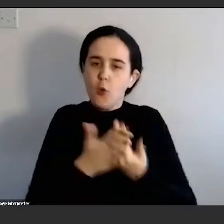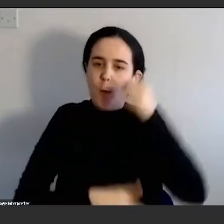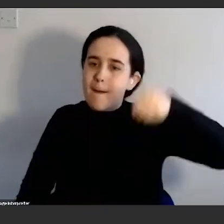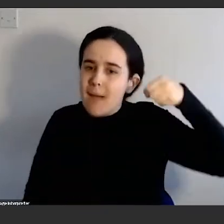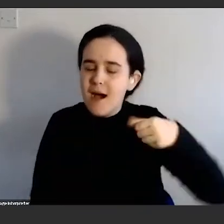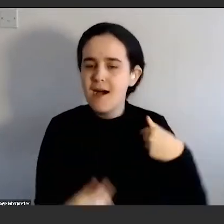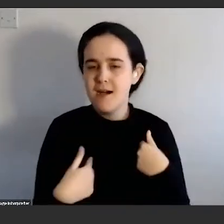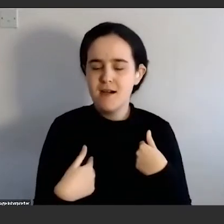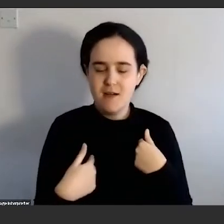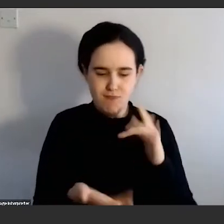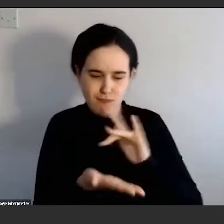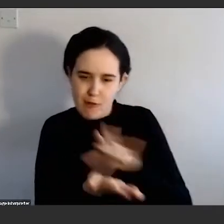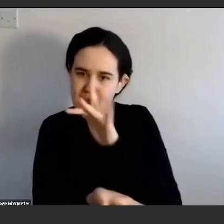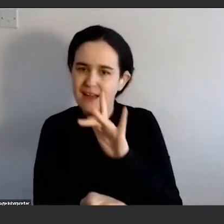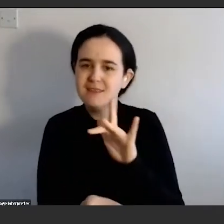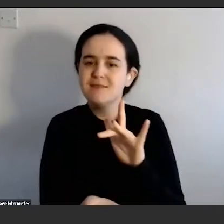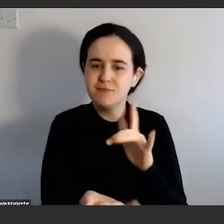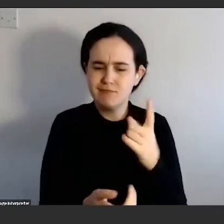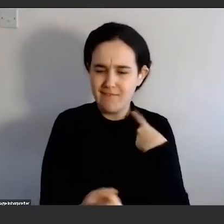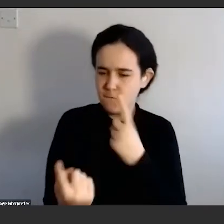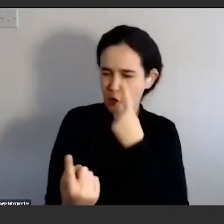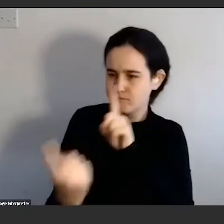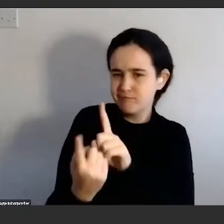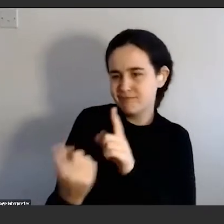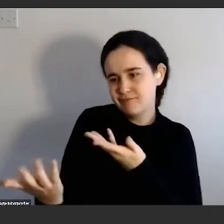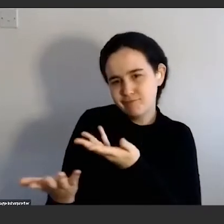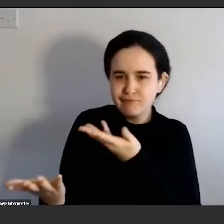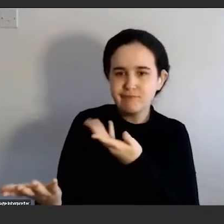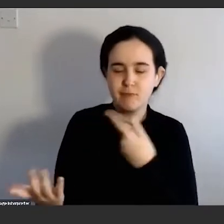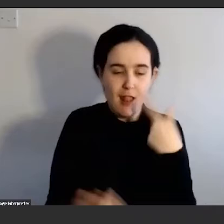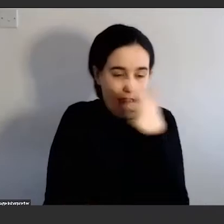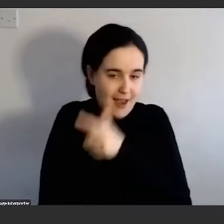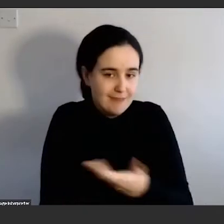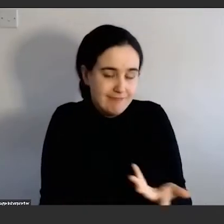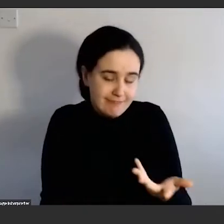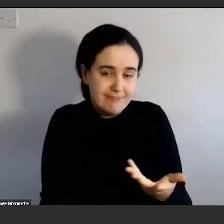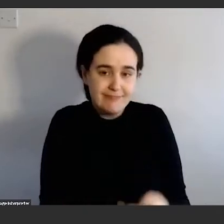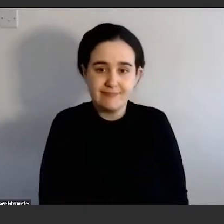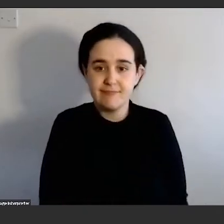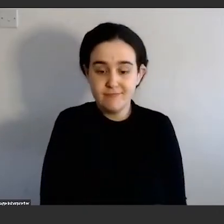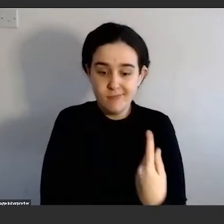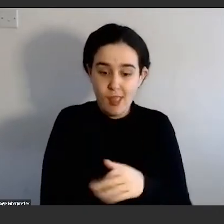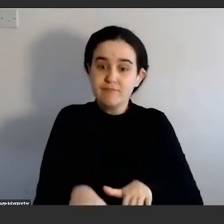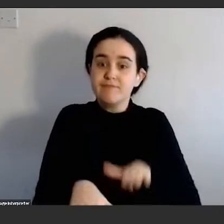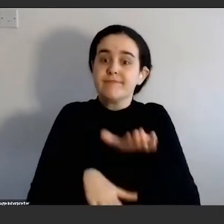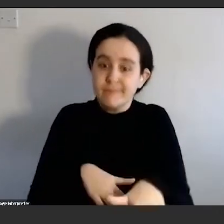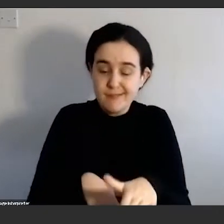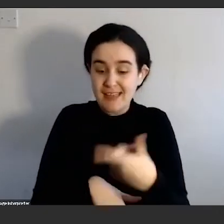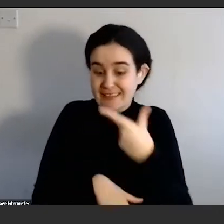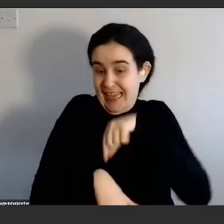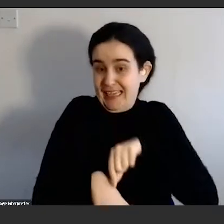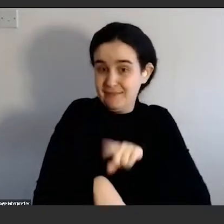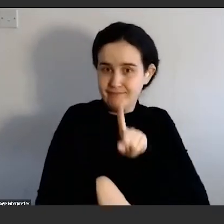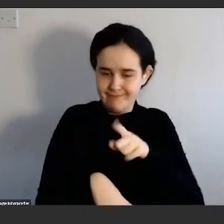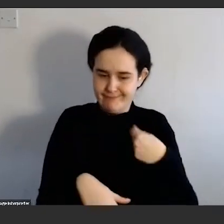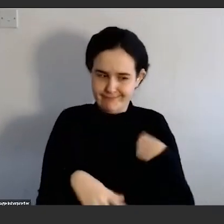too. So are the pedestals are nice. And the pity tolerated. We're not special. That's not what it's like. Non è la